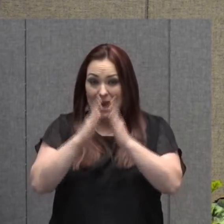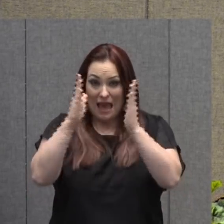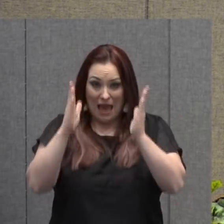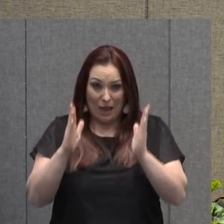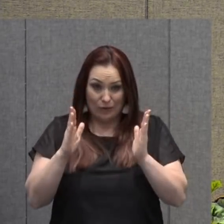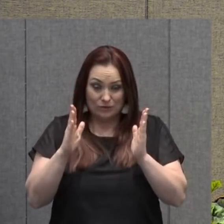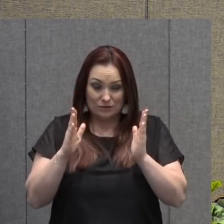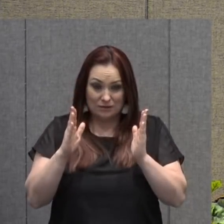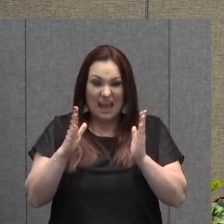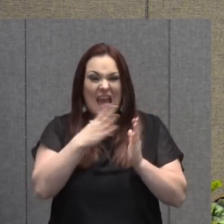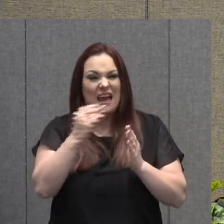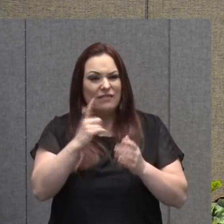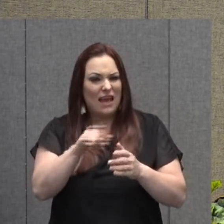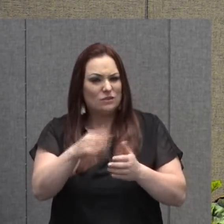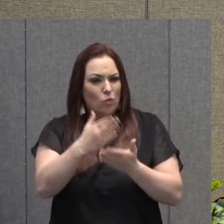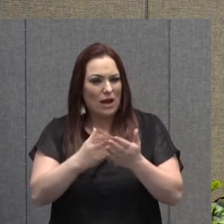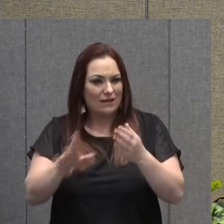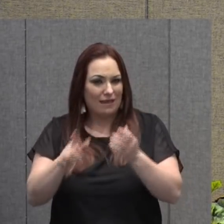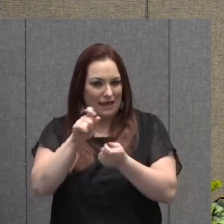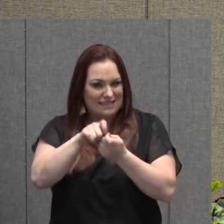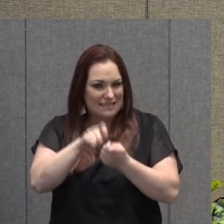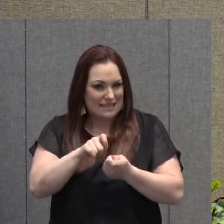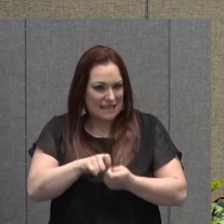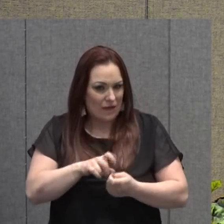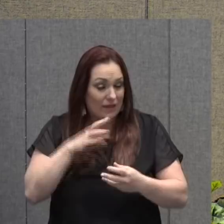house that was cool.